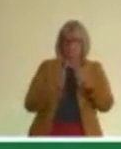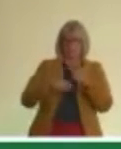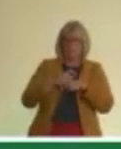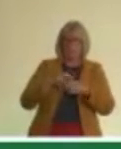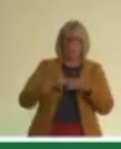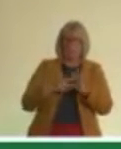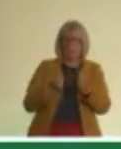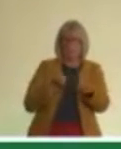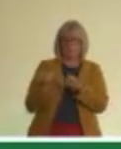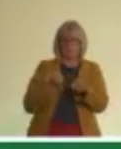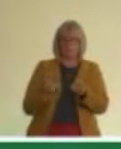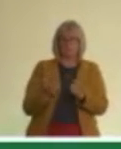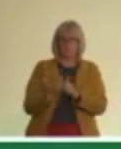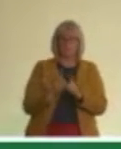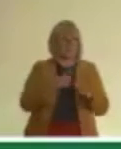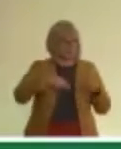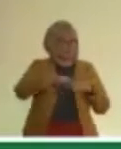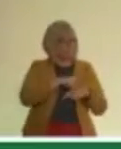seriousness it requires.